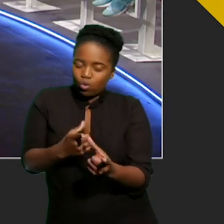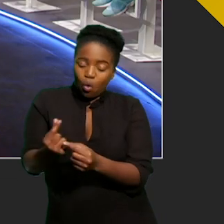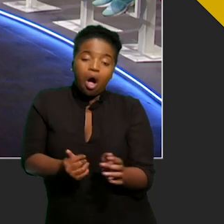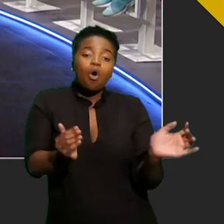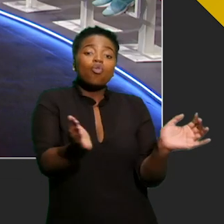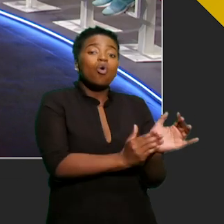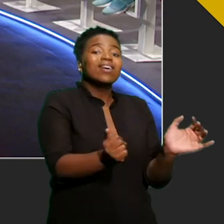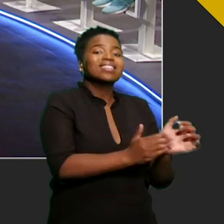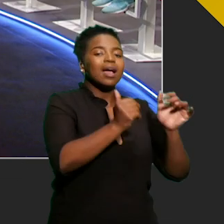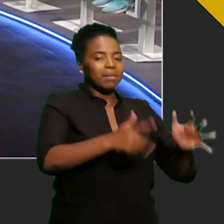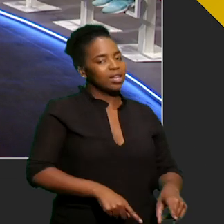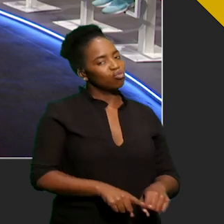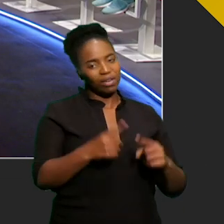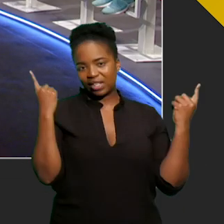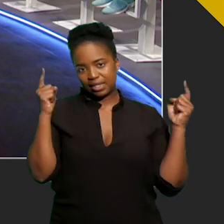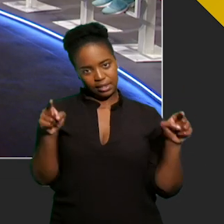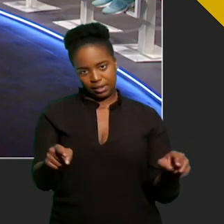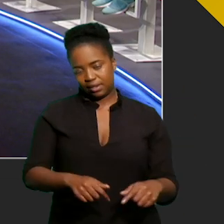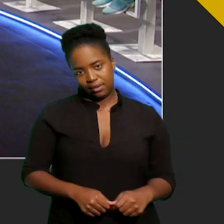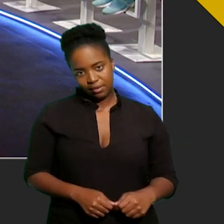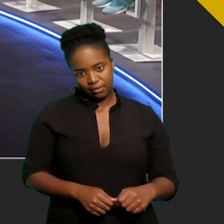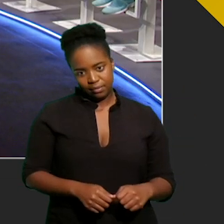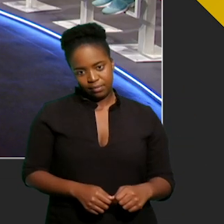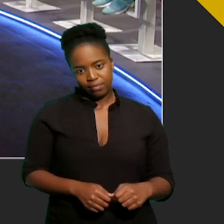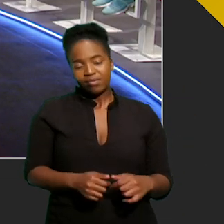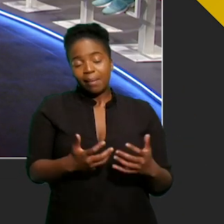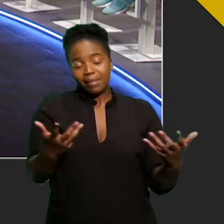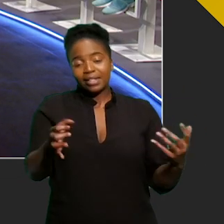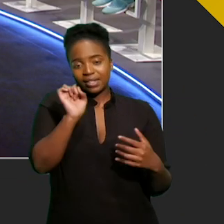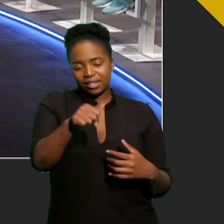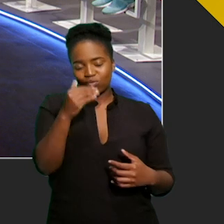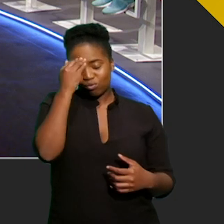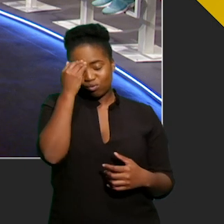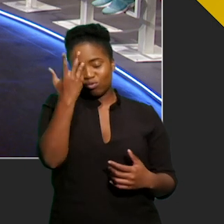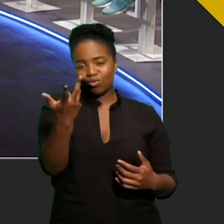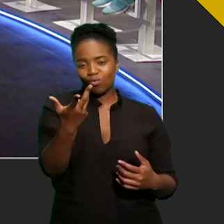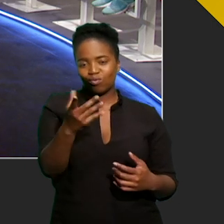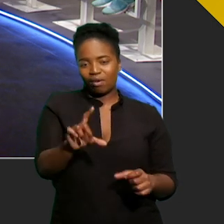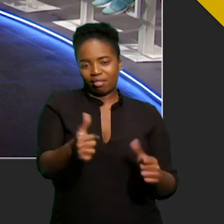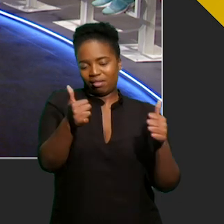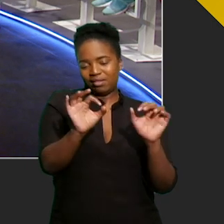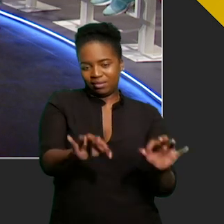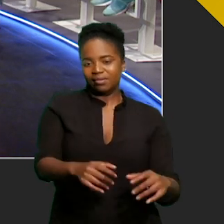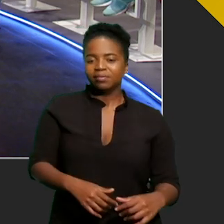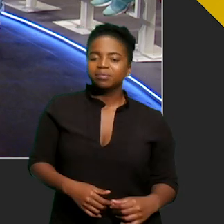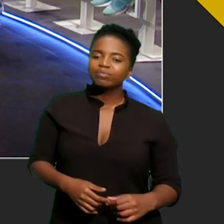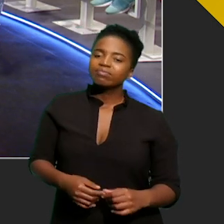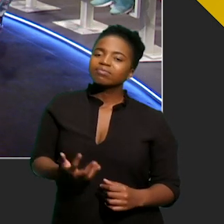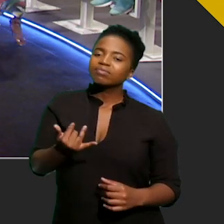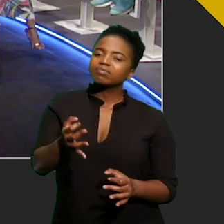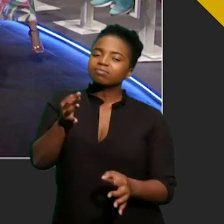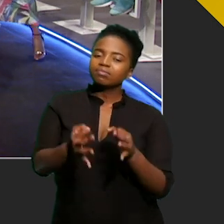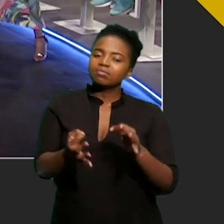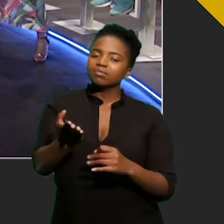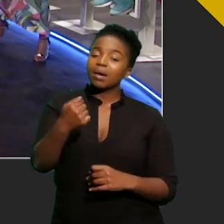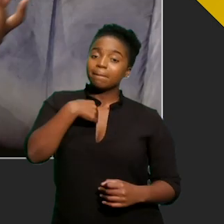stay impartial and objective. Absolutely. All right. Although objectivity is dead, as you were saying. And it comes back into the political sphere. I